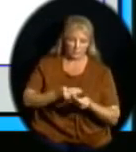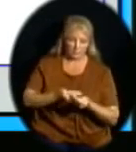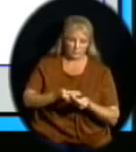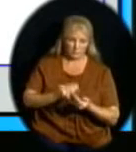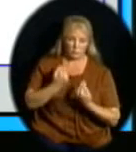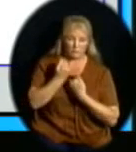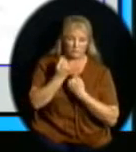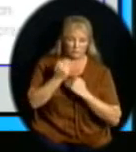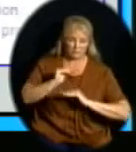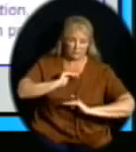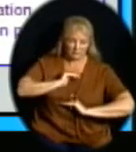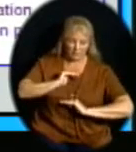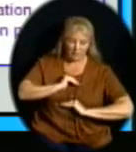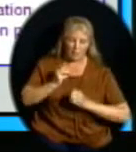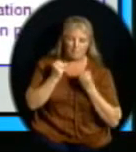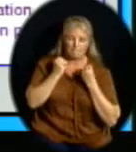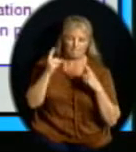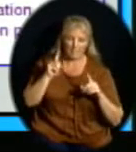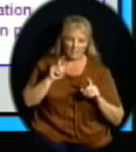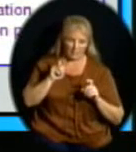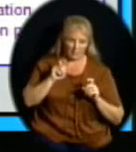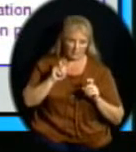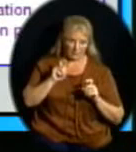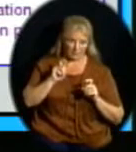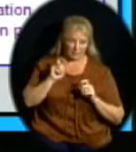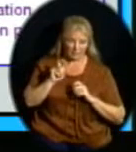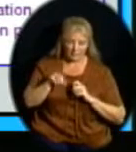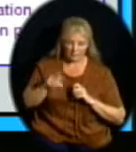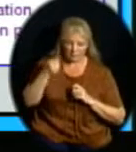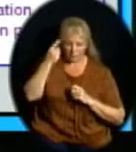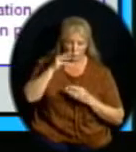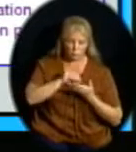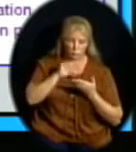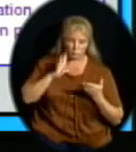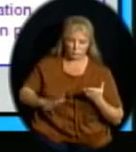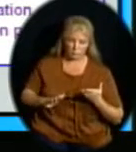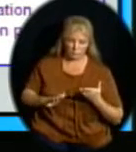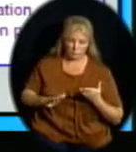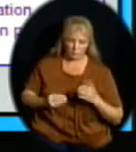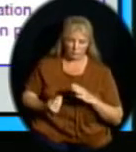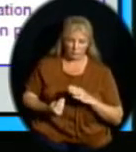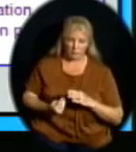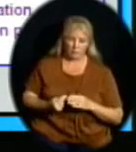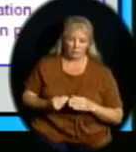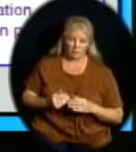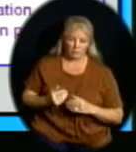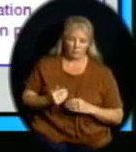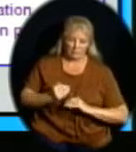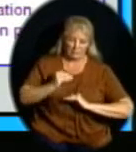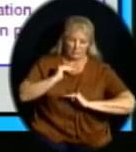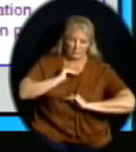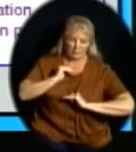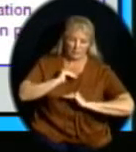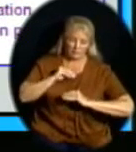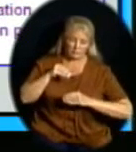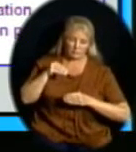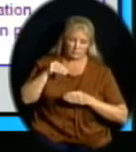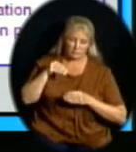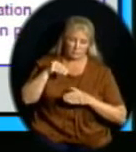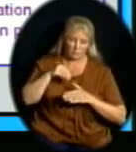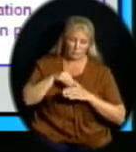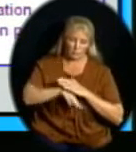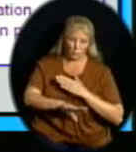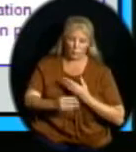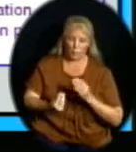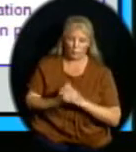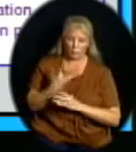needs for students across the district. It meets the needs of our growth of 750 students. It maintains pupil-teacher ratios.